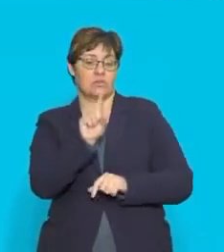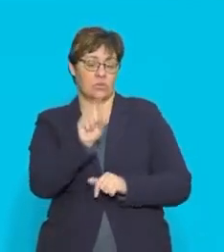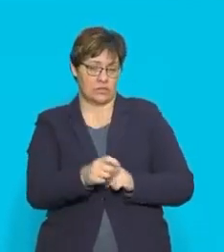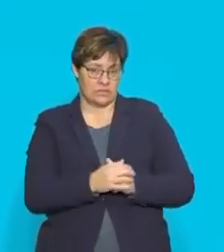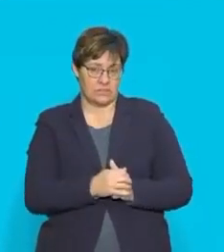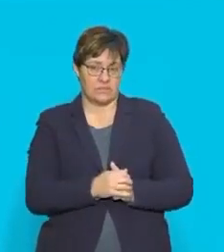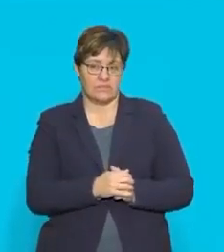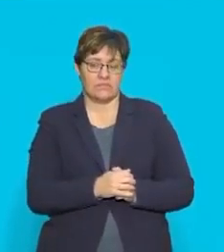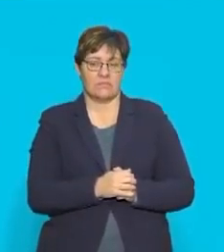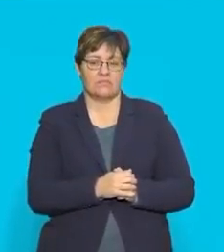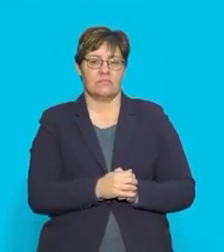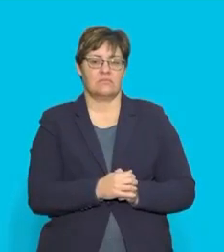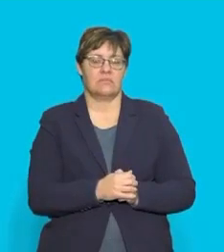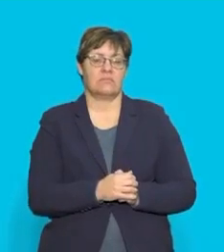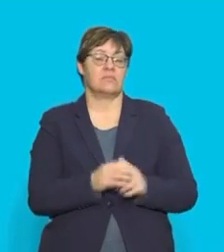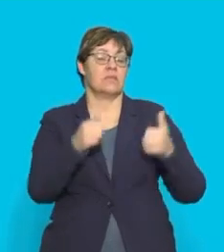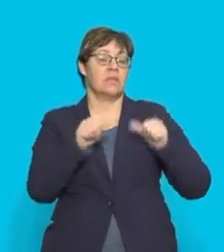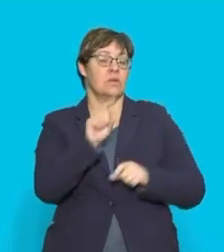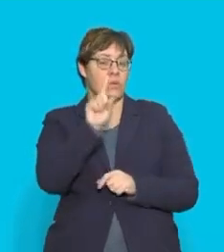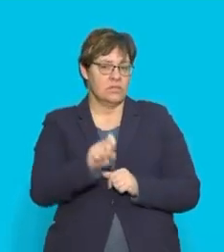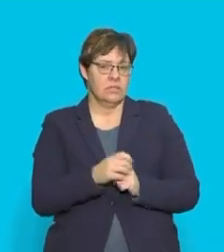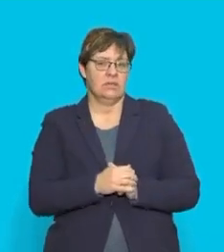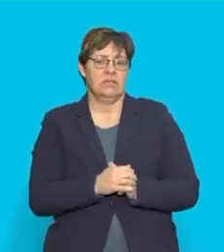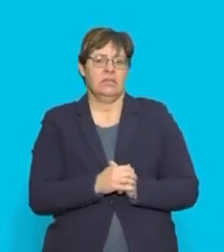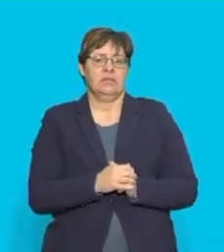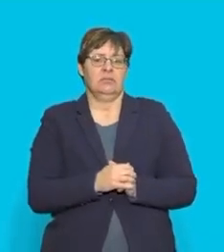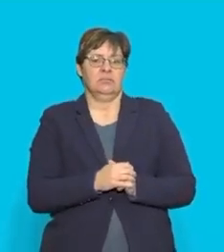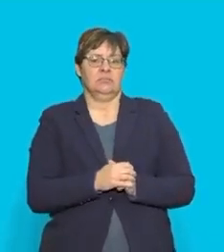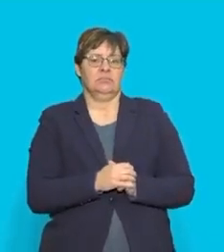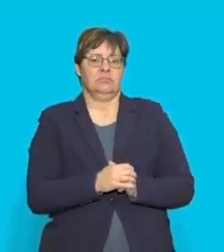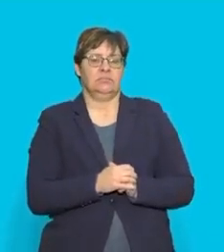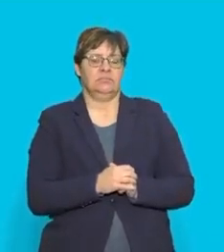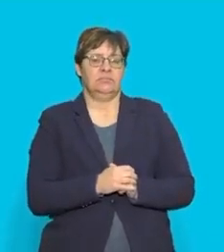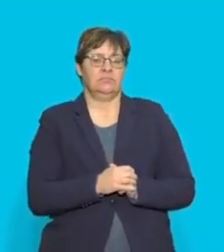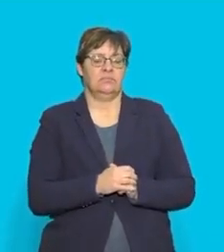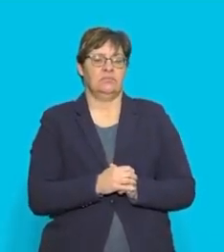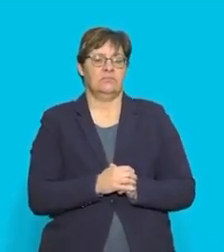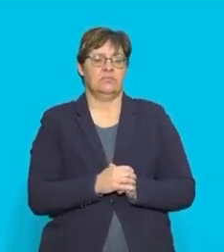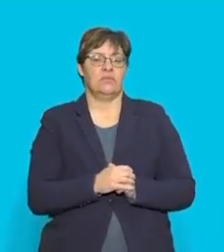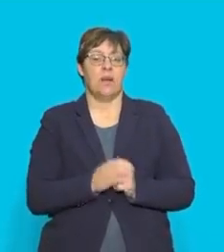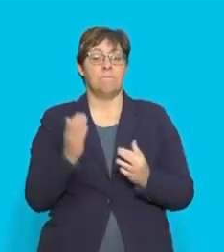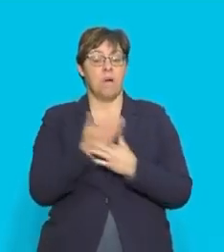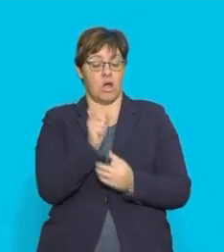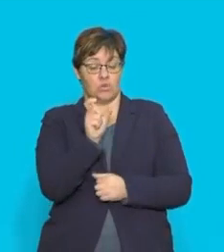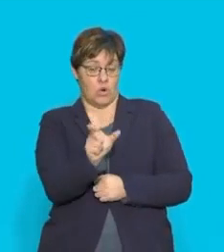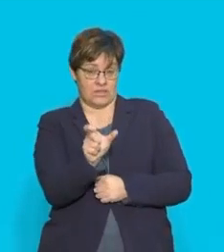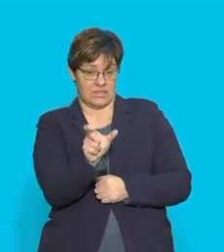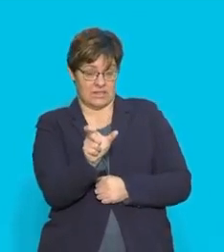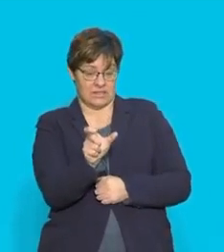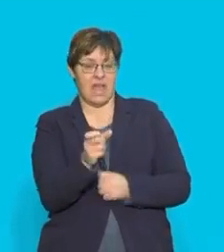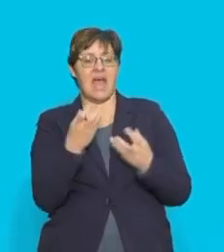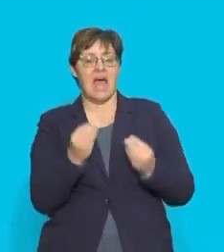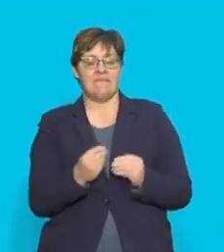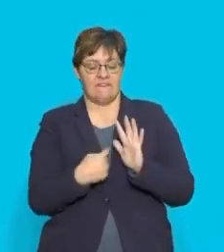question. Okay. So our next question, which is question 4. So a password consists